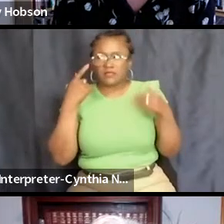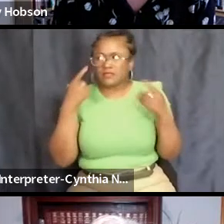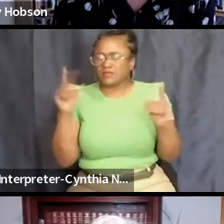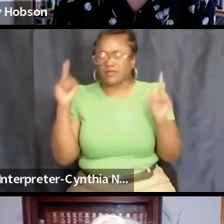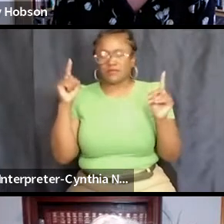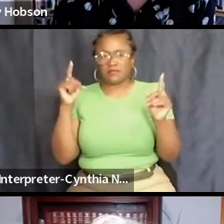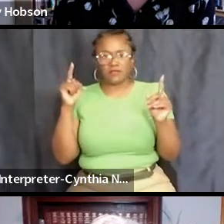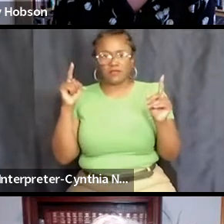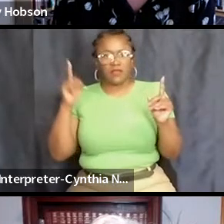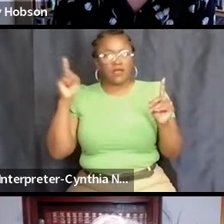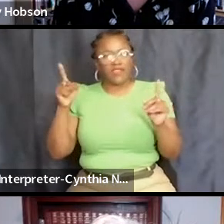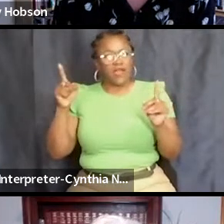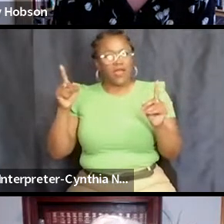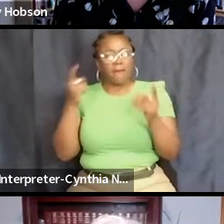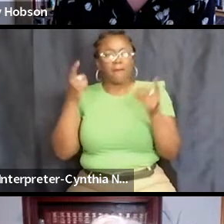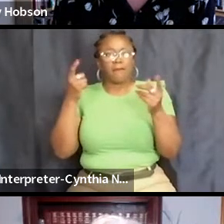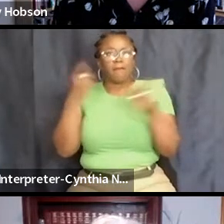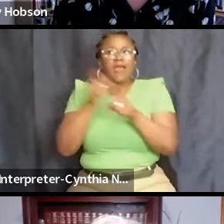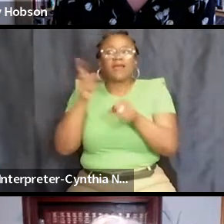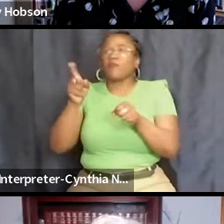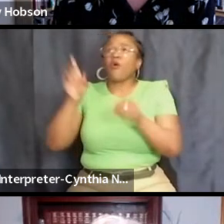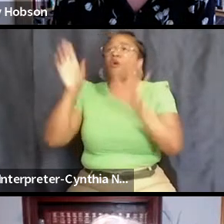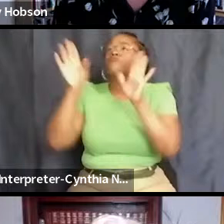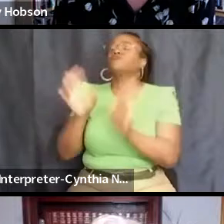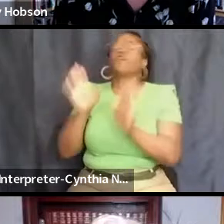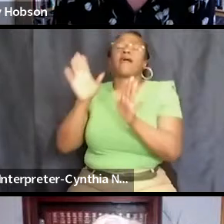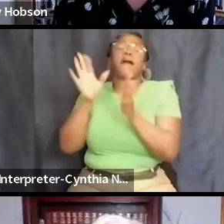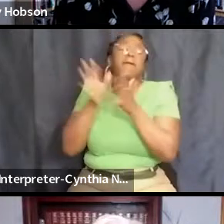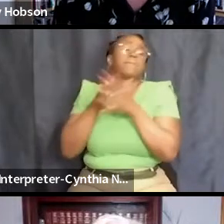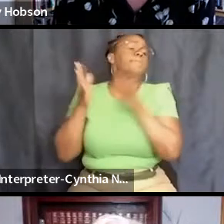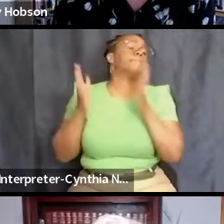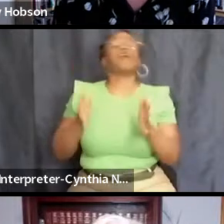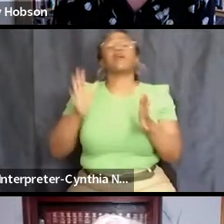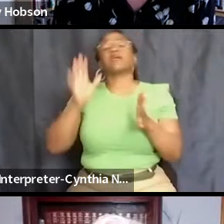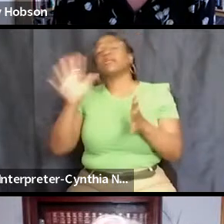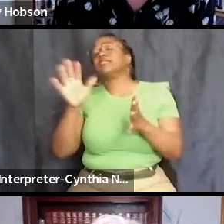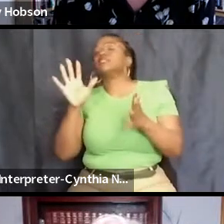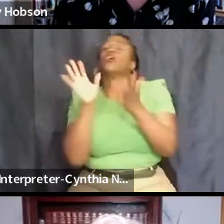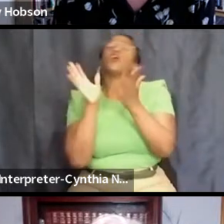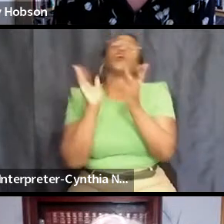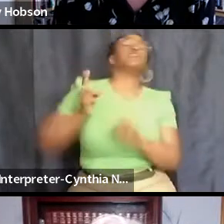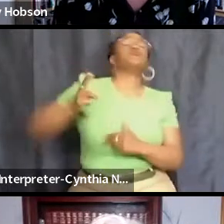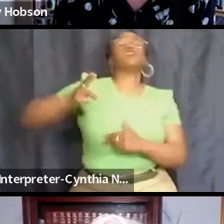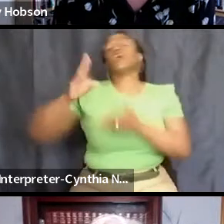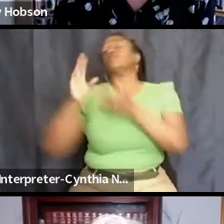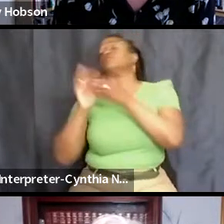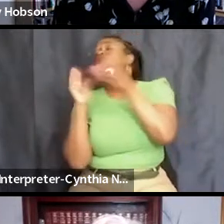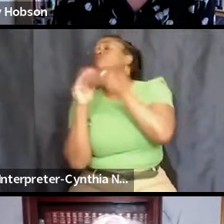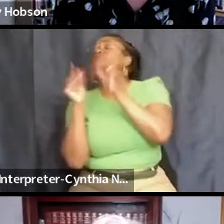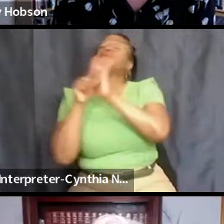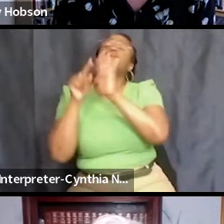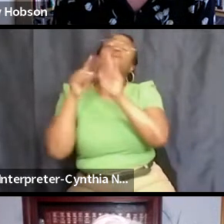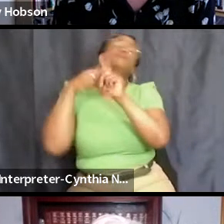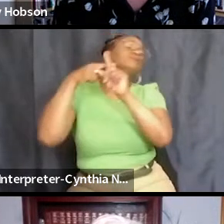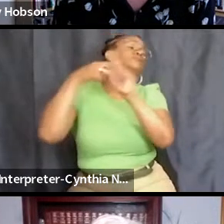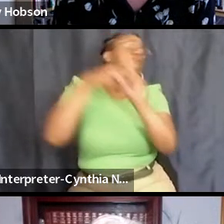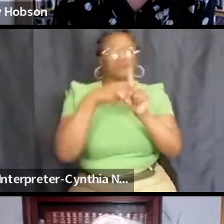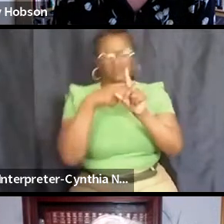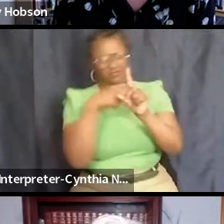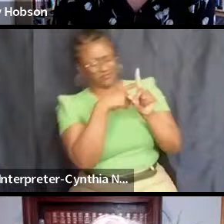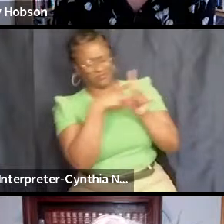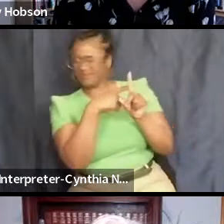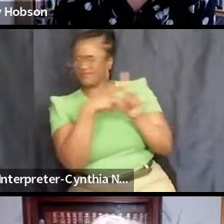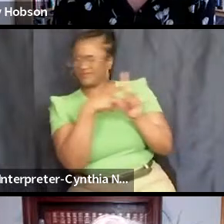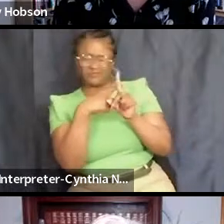canonizing him as a great American and distorting his record beyond recognition. After law school, I worked as a